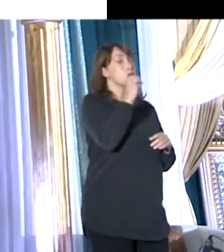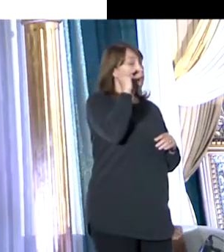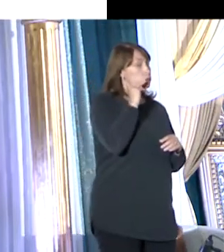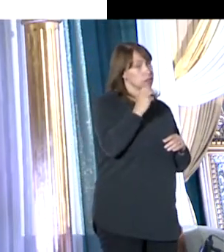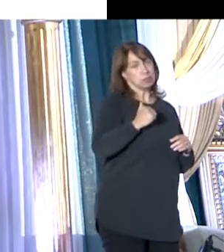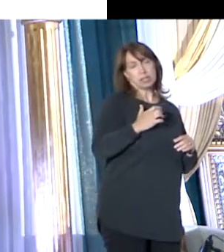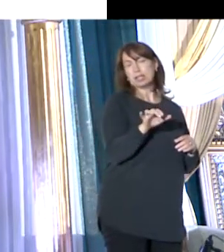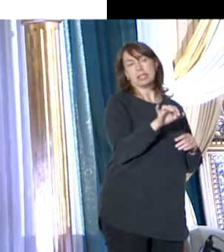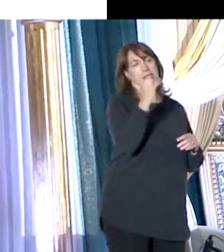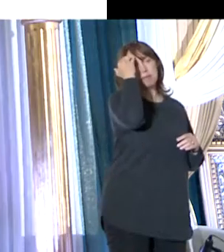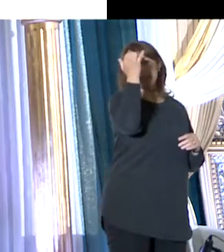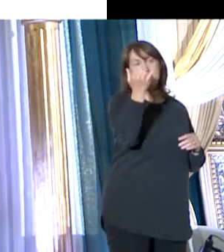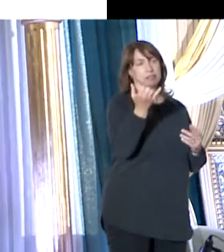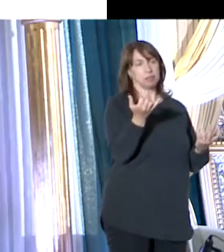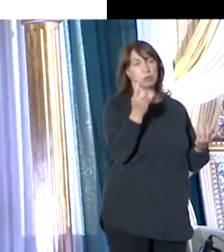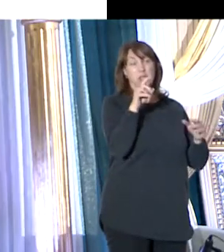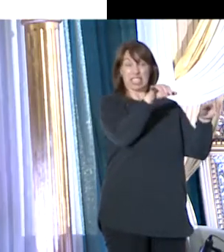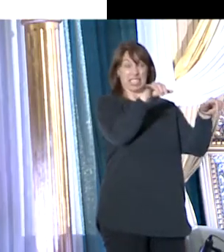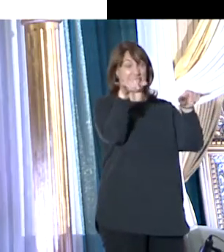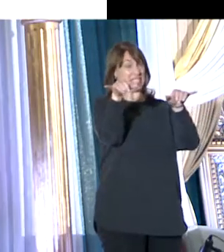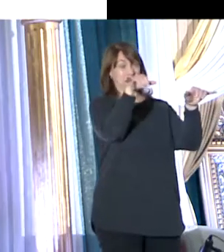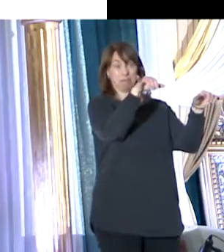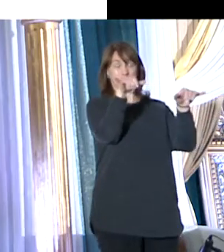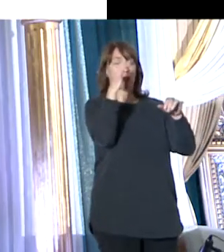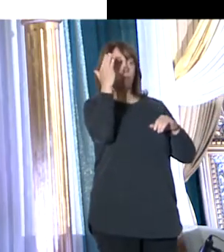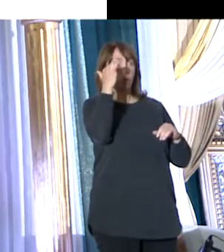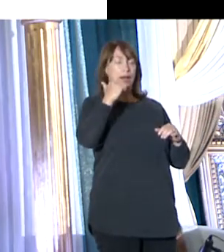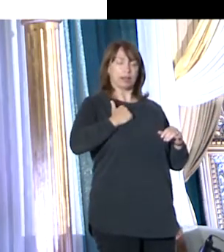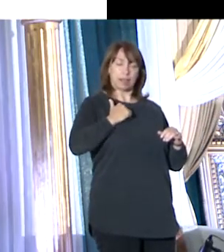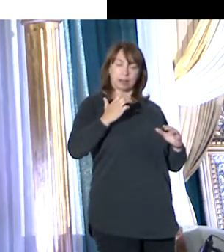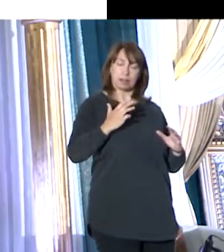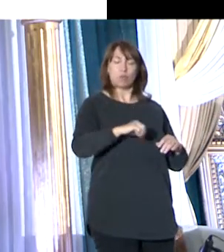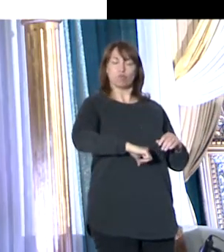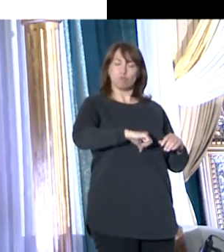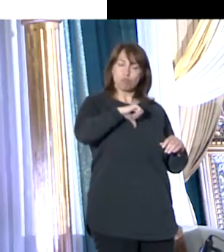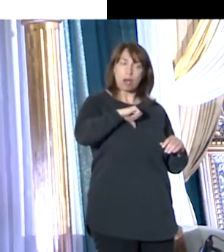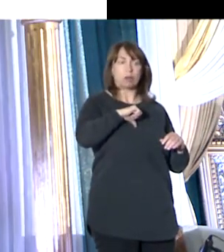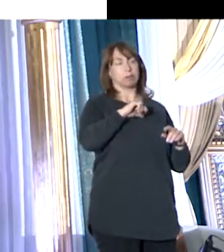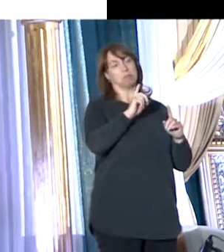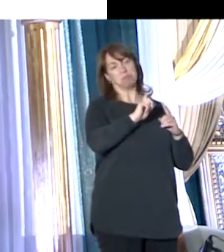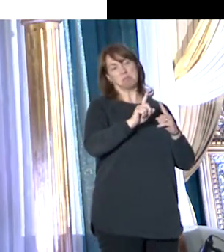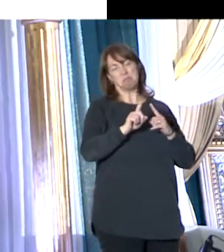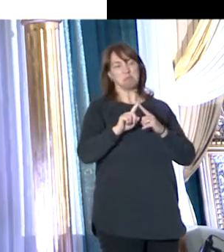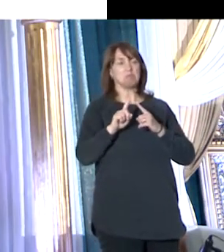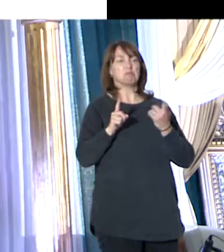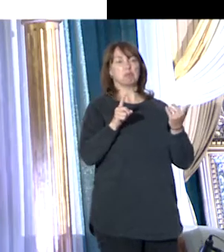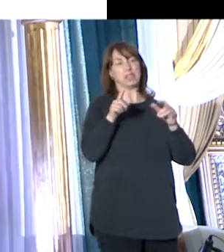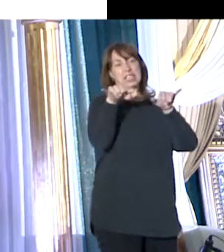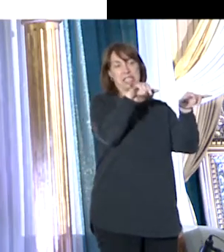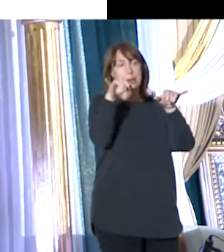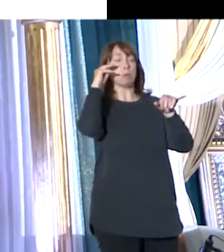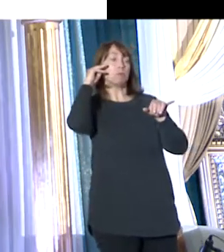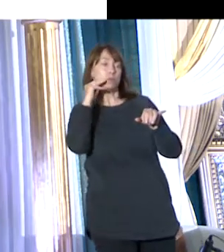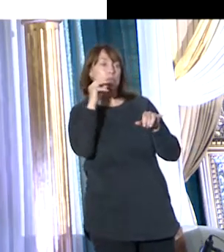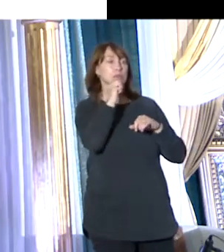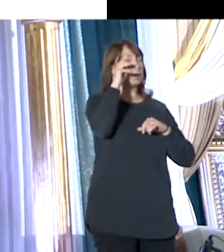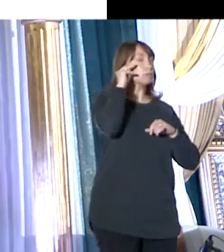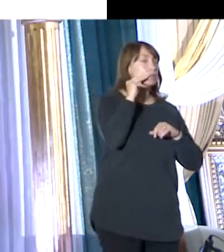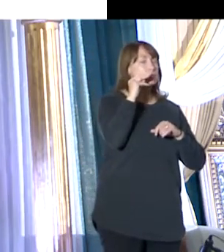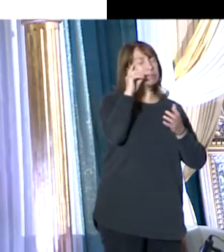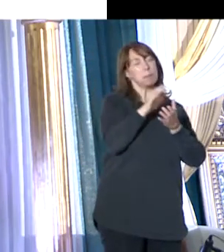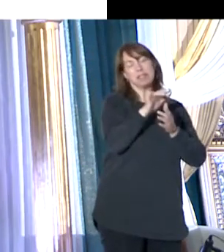really no difference in the views of what makes this a country to be proud of. What do Muslims like least